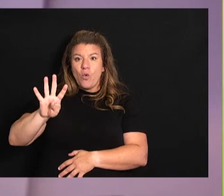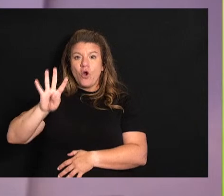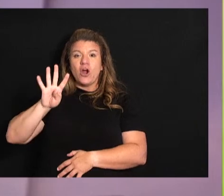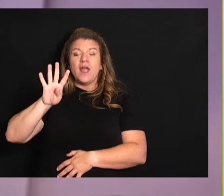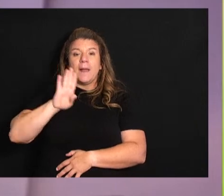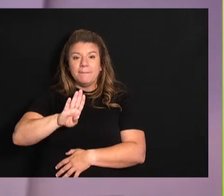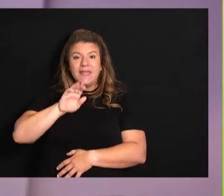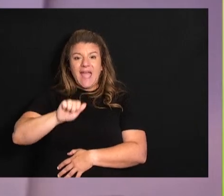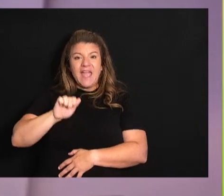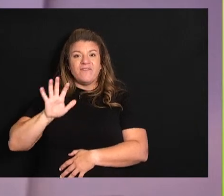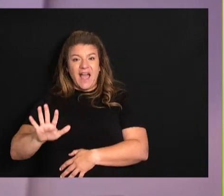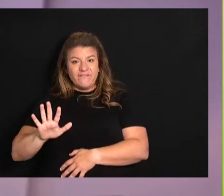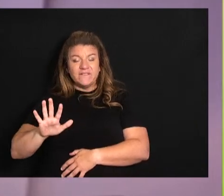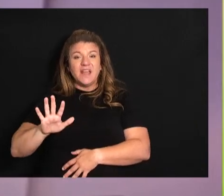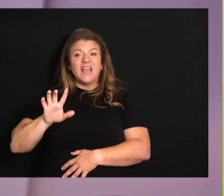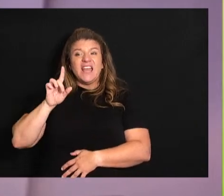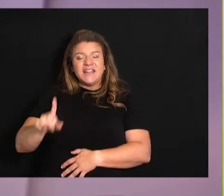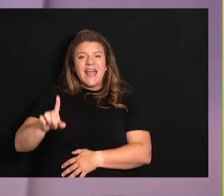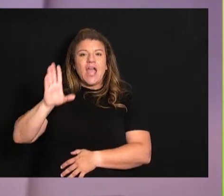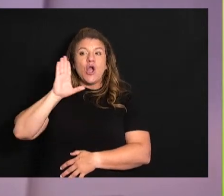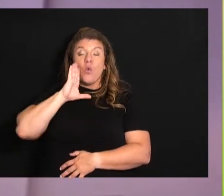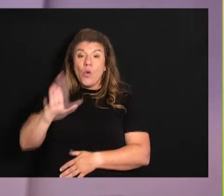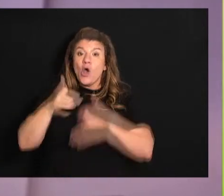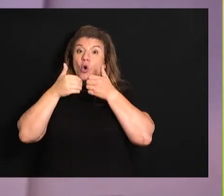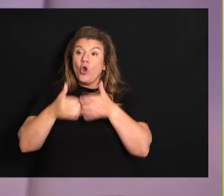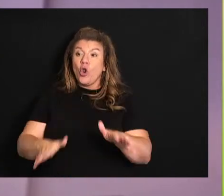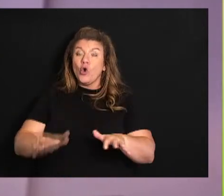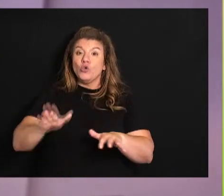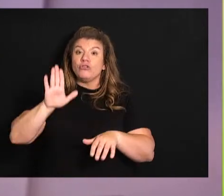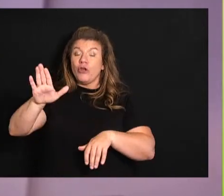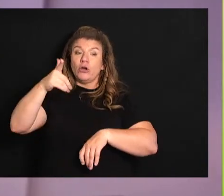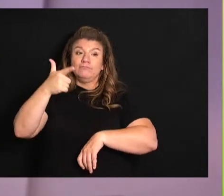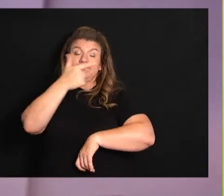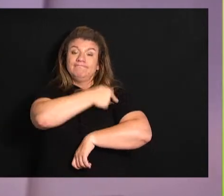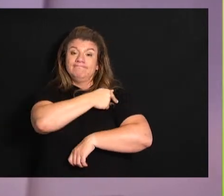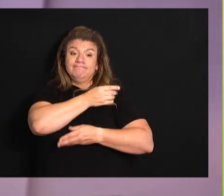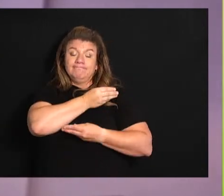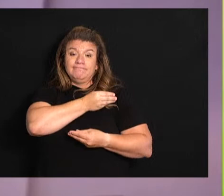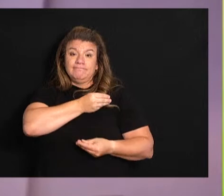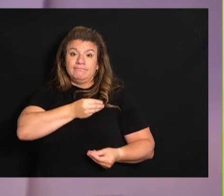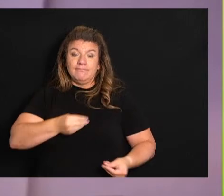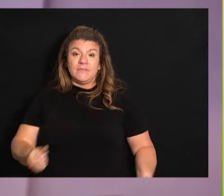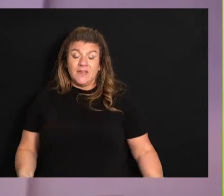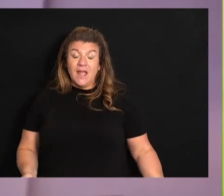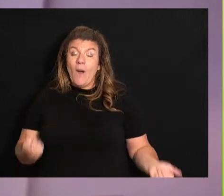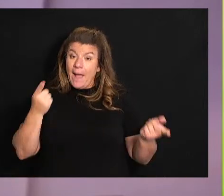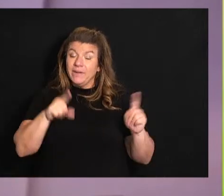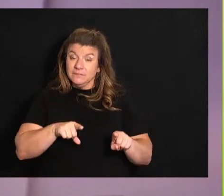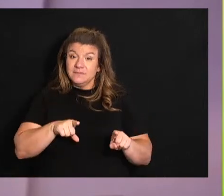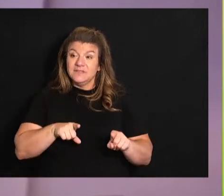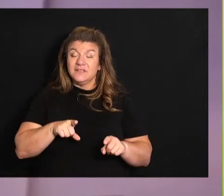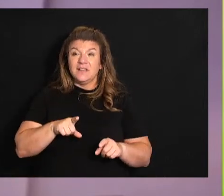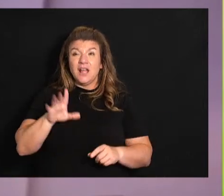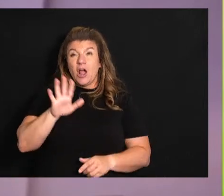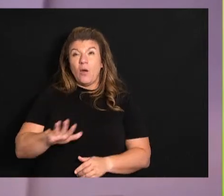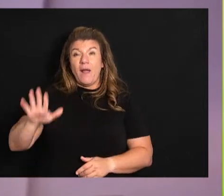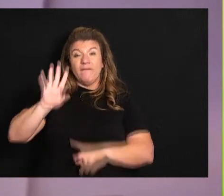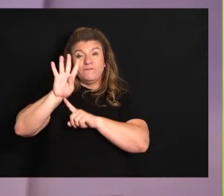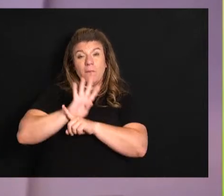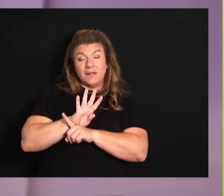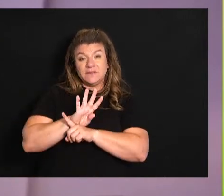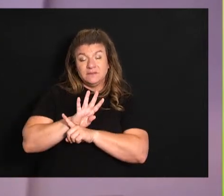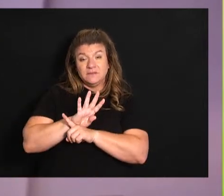variants, are going to lose the vaccines will lose their potency relatively quickly, after over about 4 months or